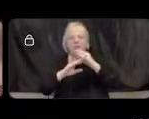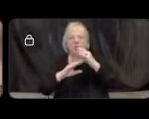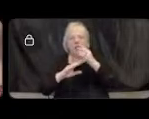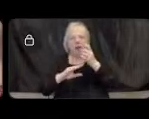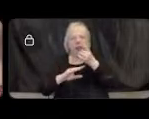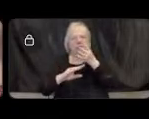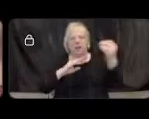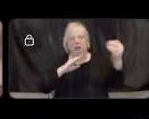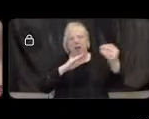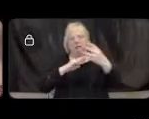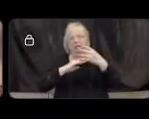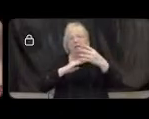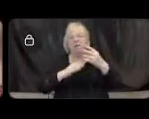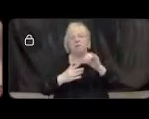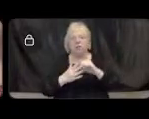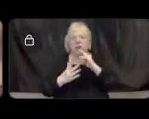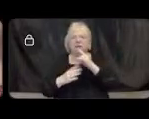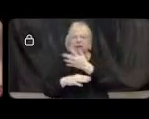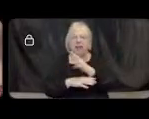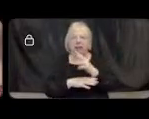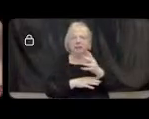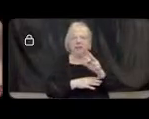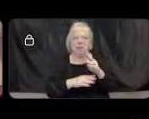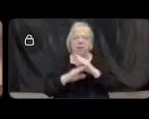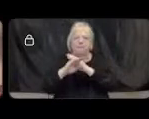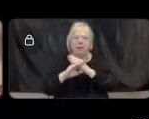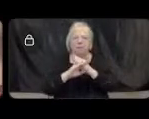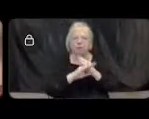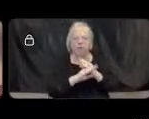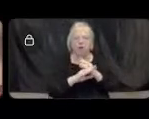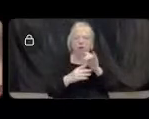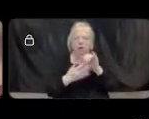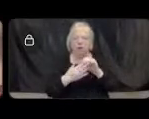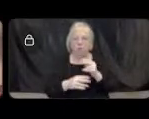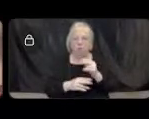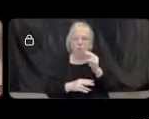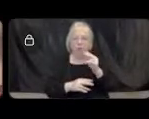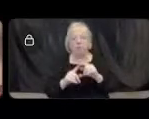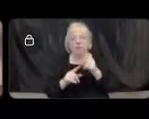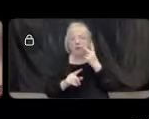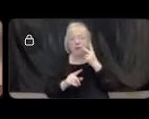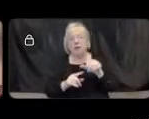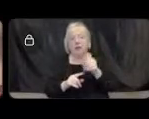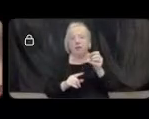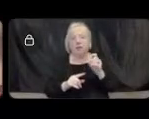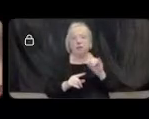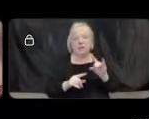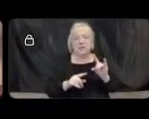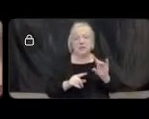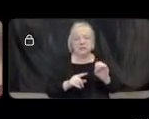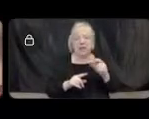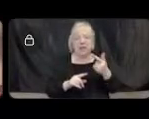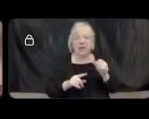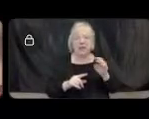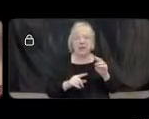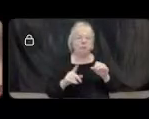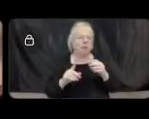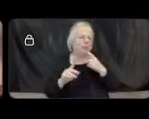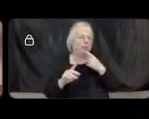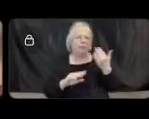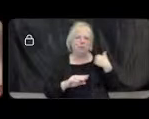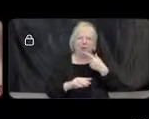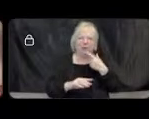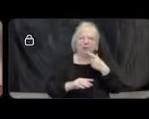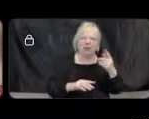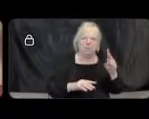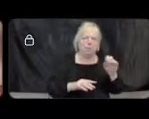So that's the landscaping buffer on that side. And if you look at the other side, which is the Gamble side, I'm sorry, I said Bowman earlier, I believe, but the